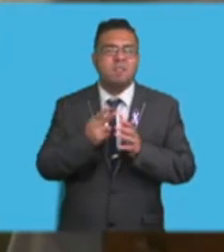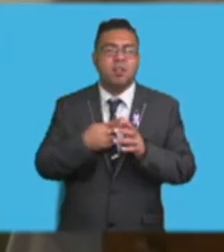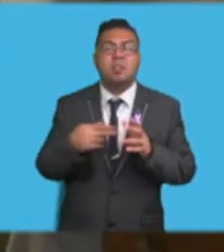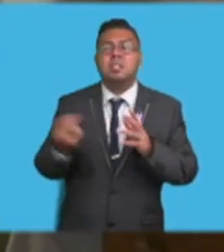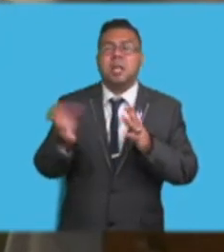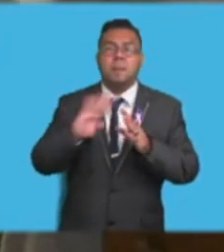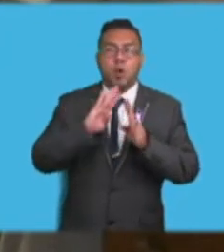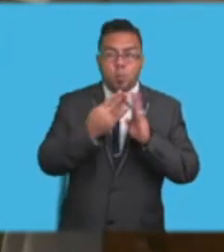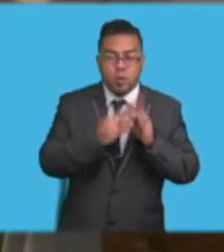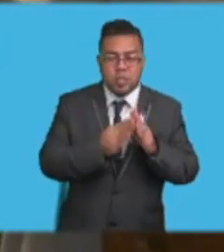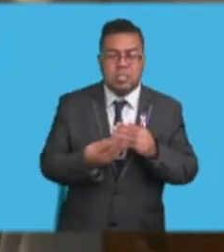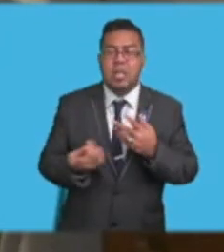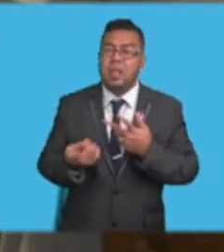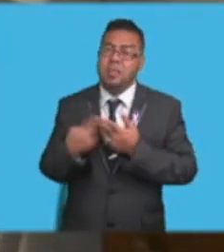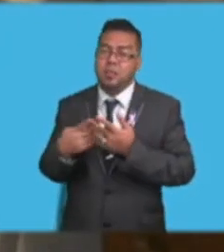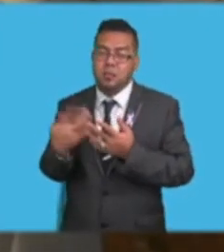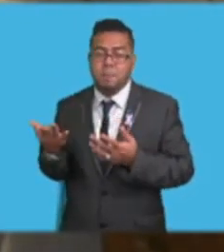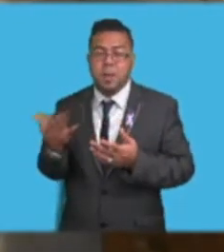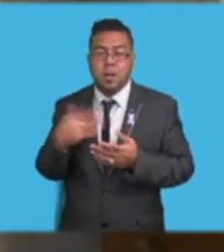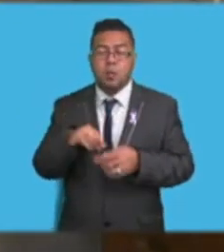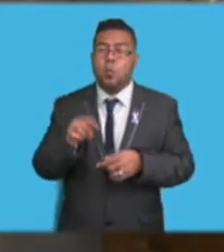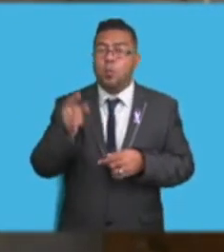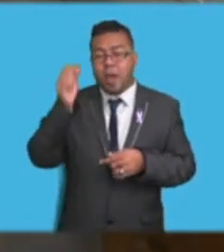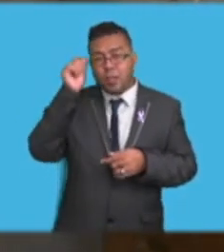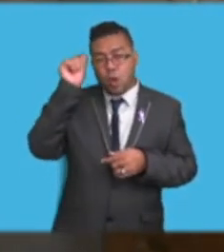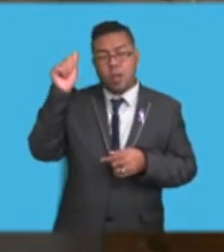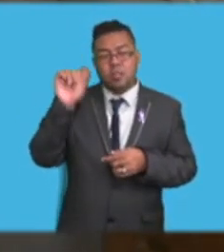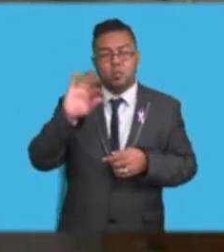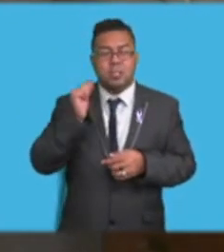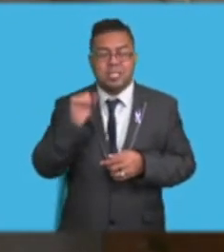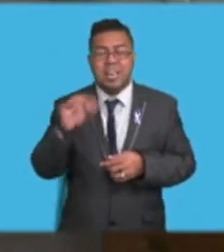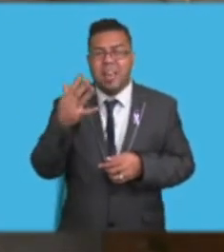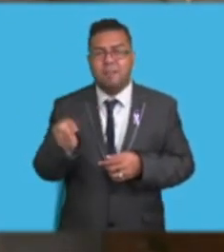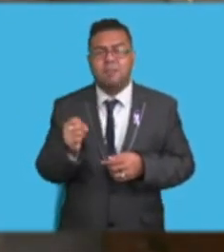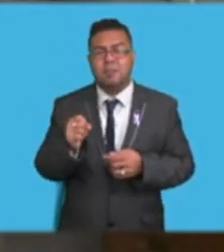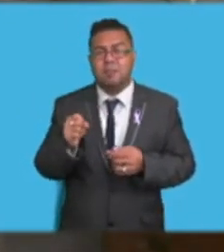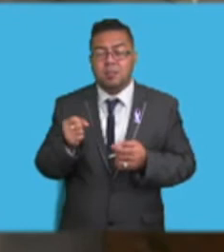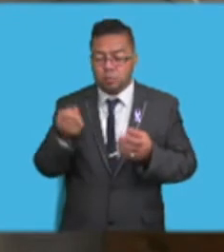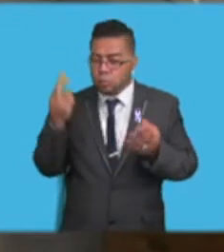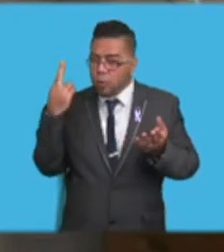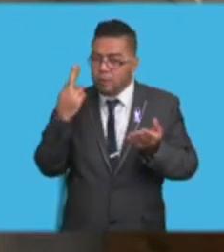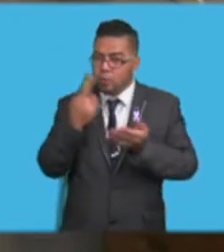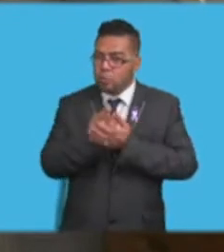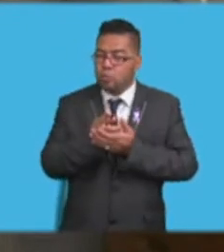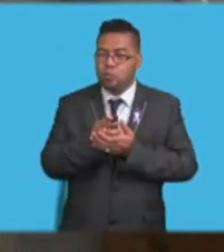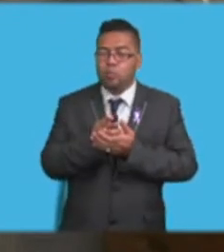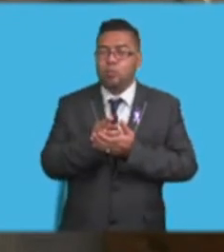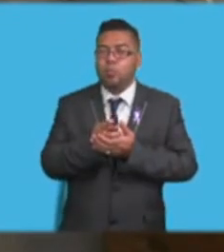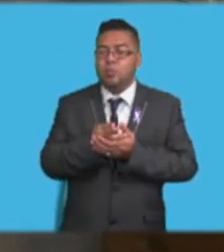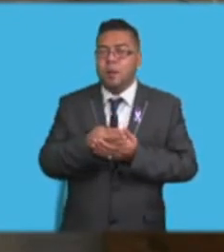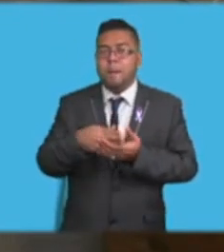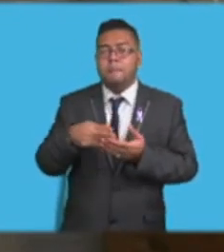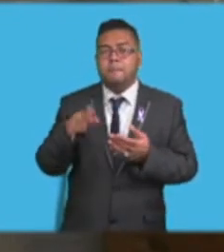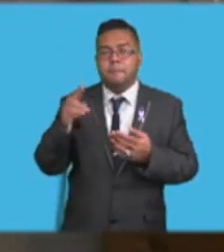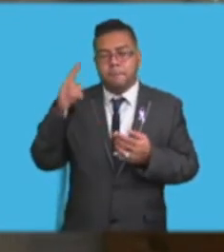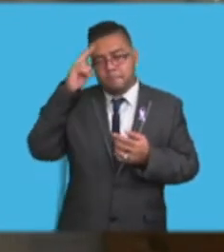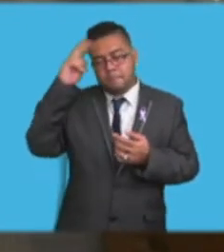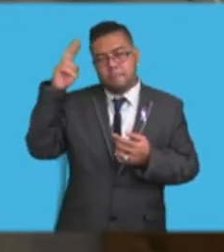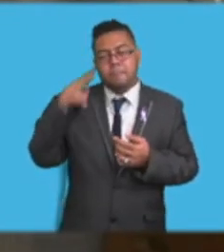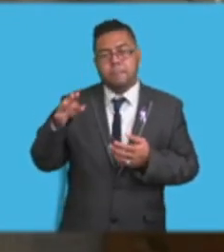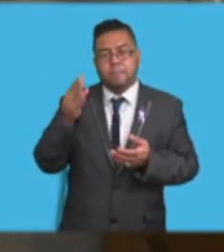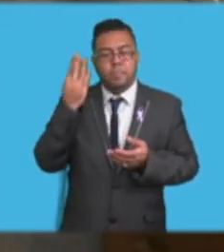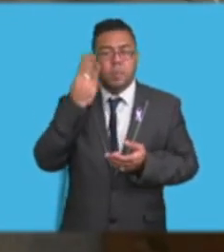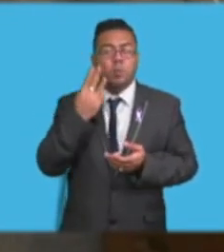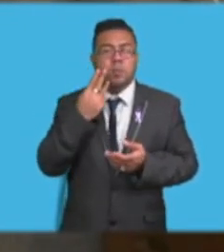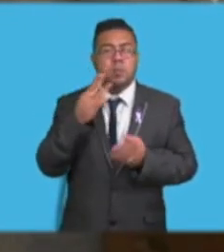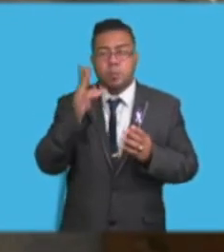over others. Whilst we acknowledge that we still have some way to go for a true reflection of our national female population